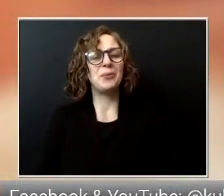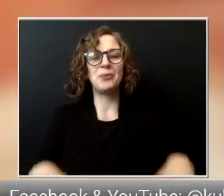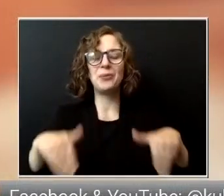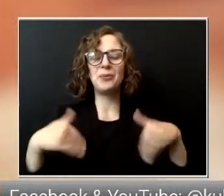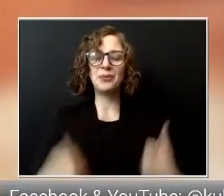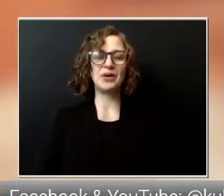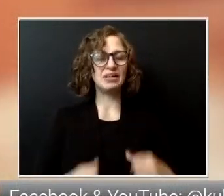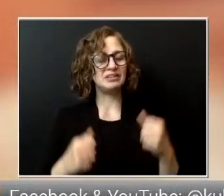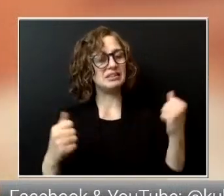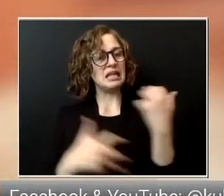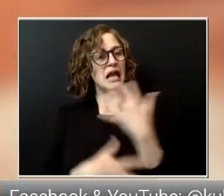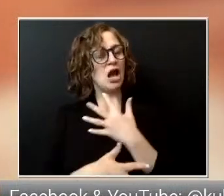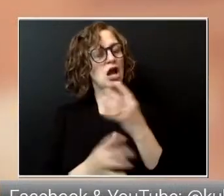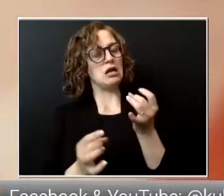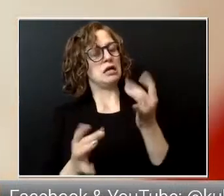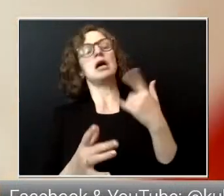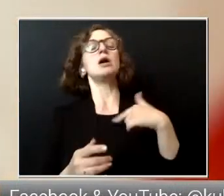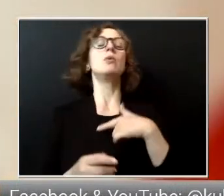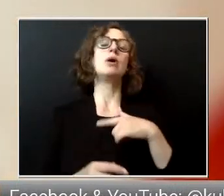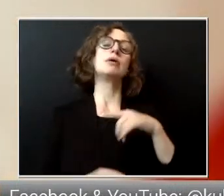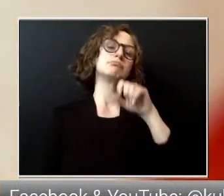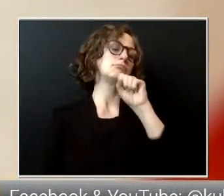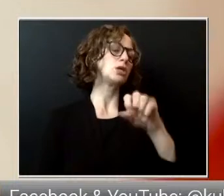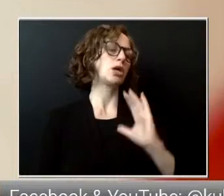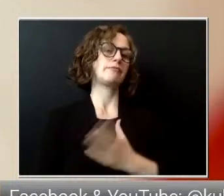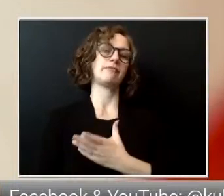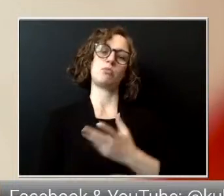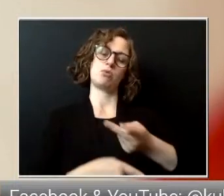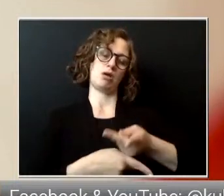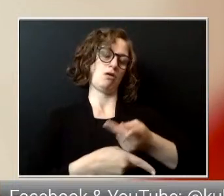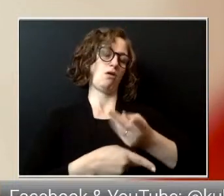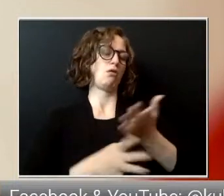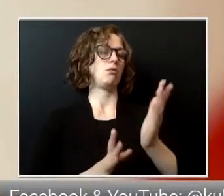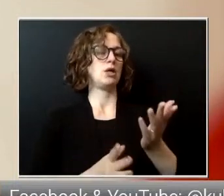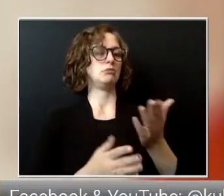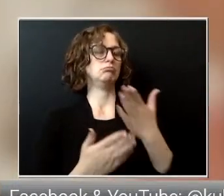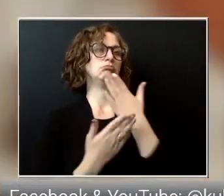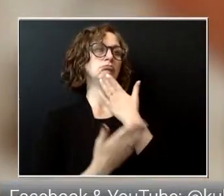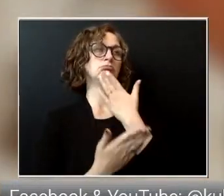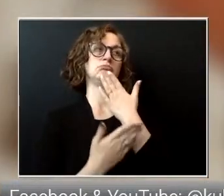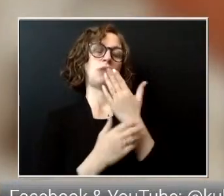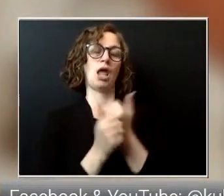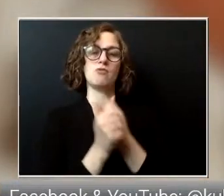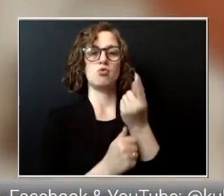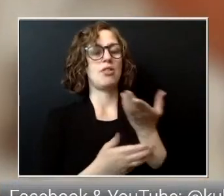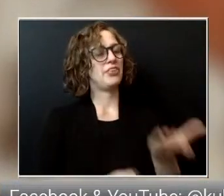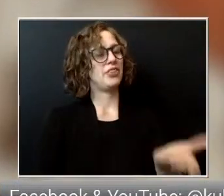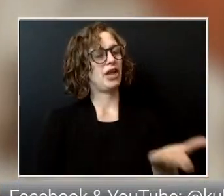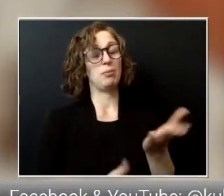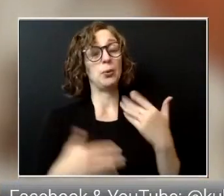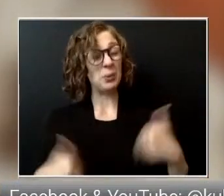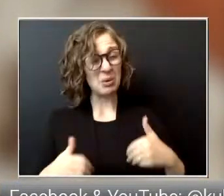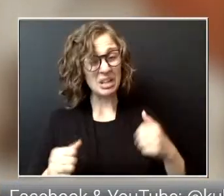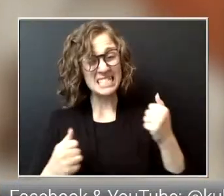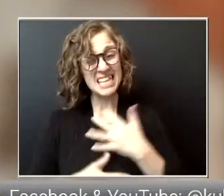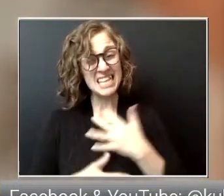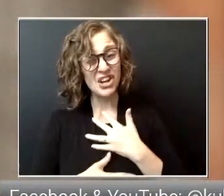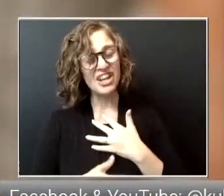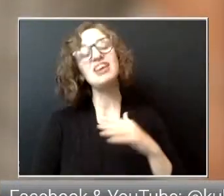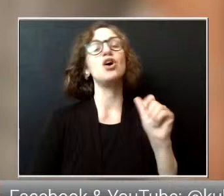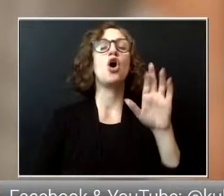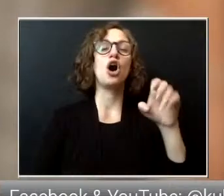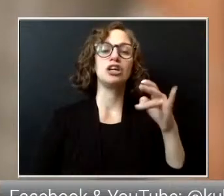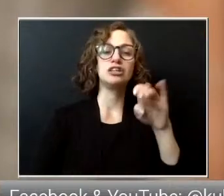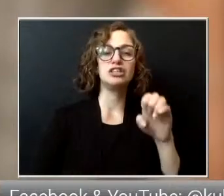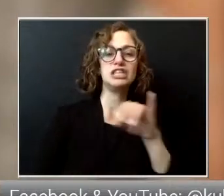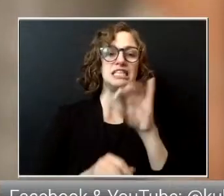our care and we're very fond of everybody there, but yeah, it was really scary. Archie remained in the NICU for 3 months and grew stronger